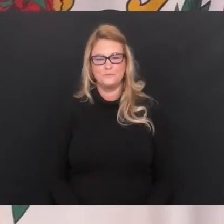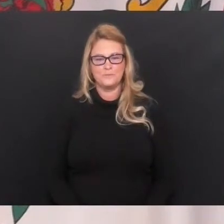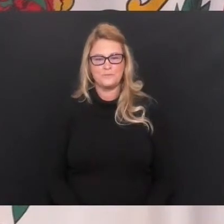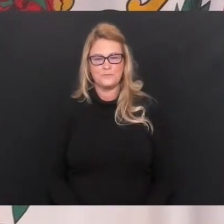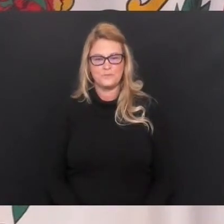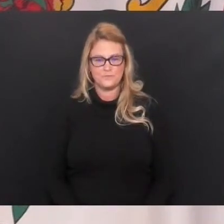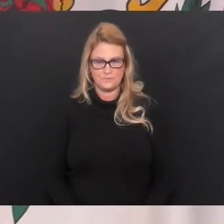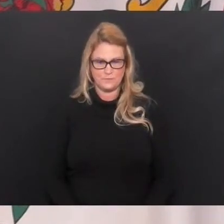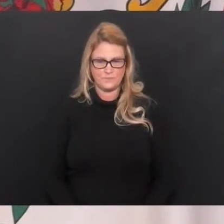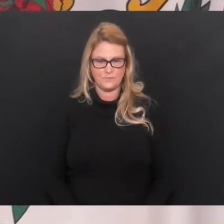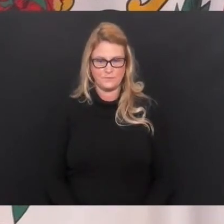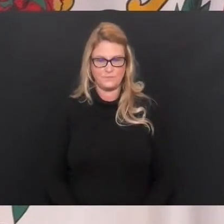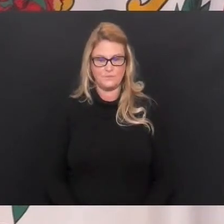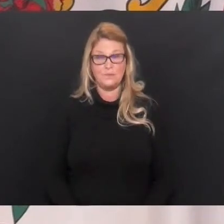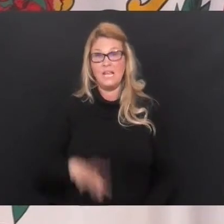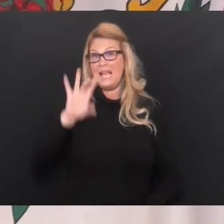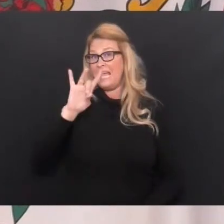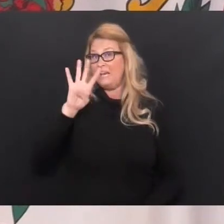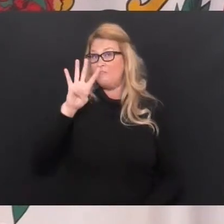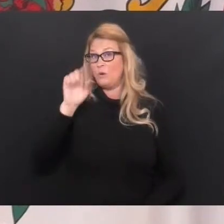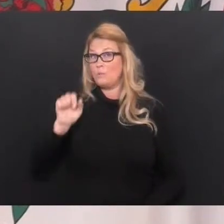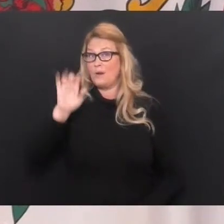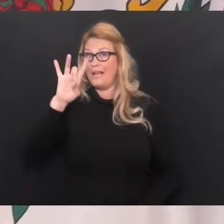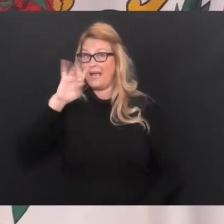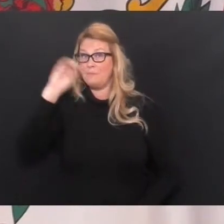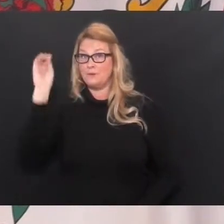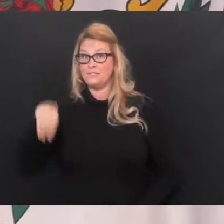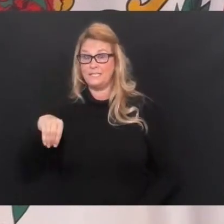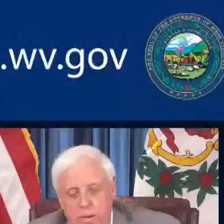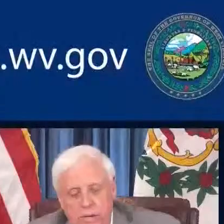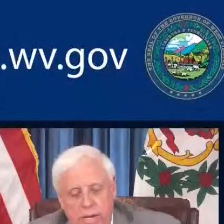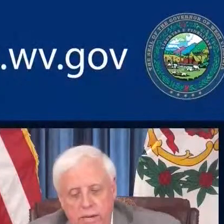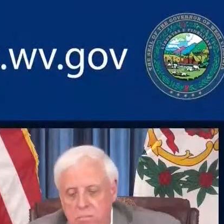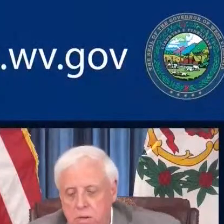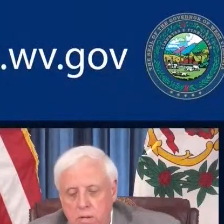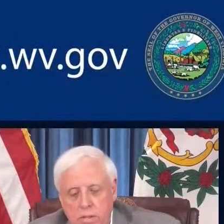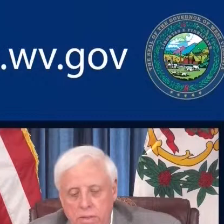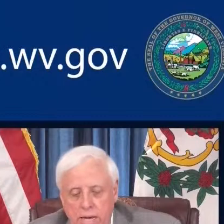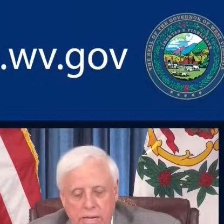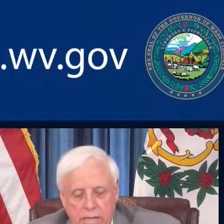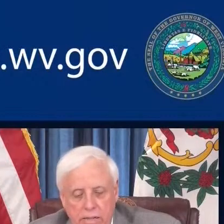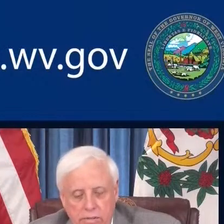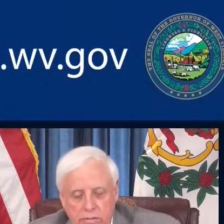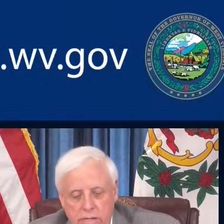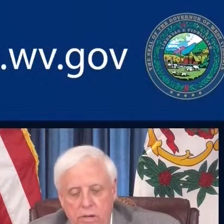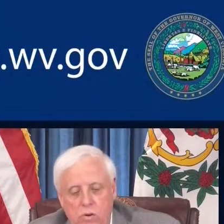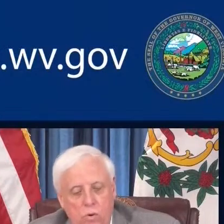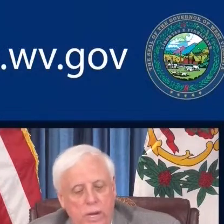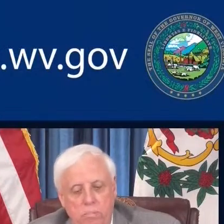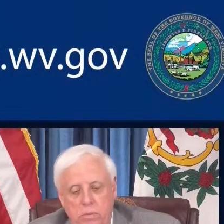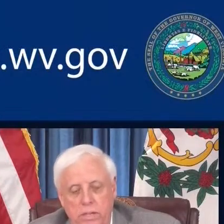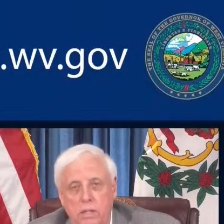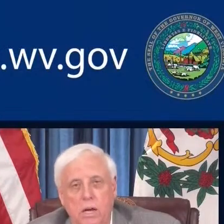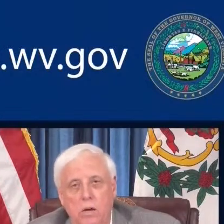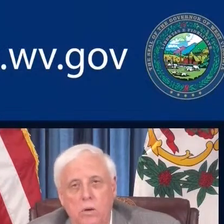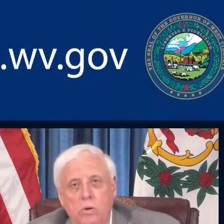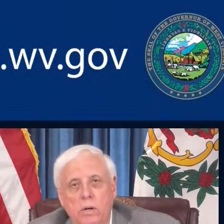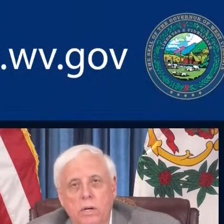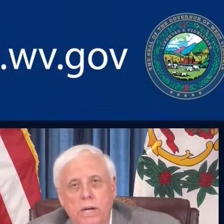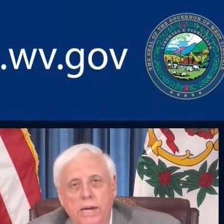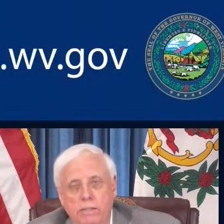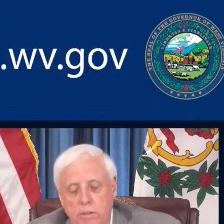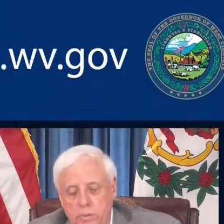We're at 84.8% on the vaccine distribution update. That is incredibly